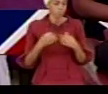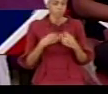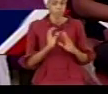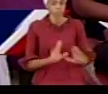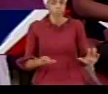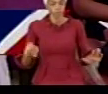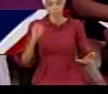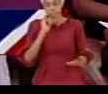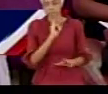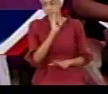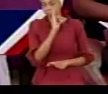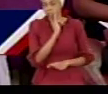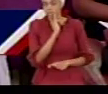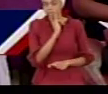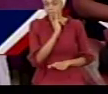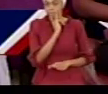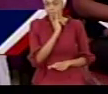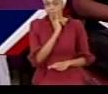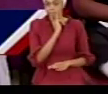Israel.